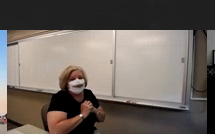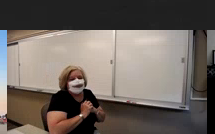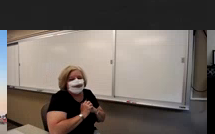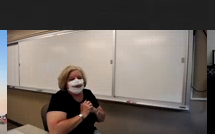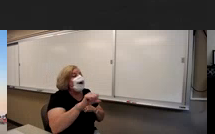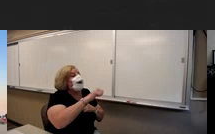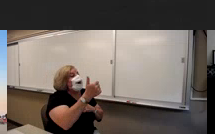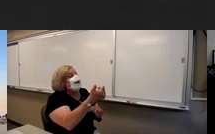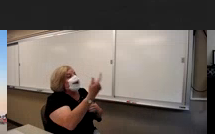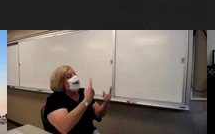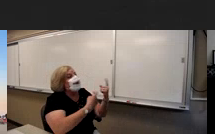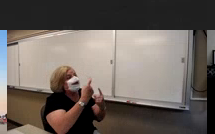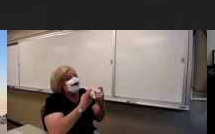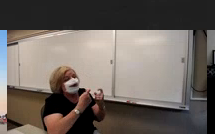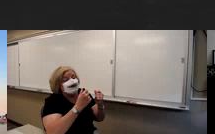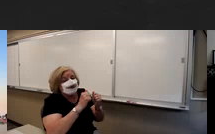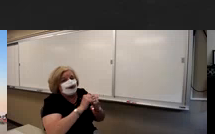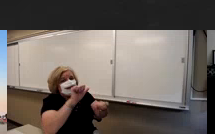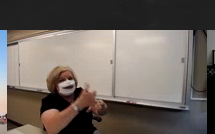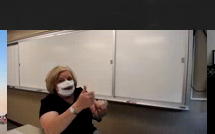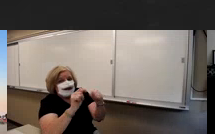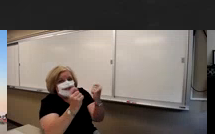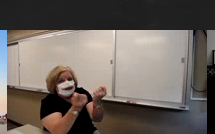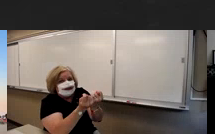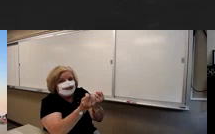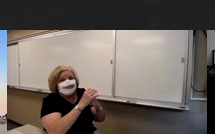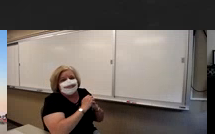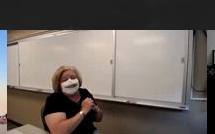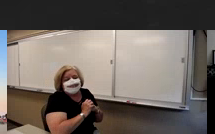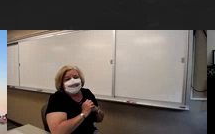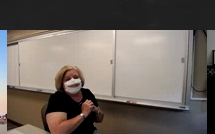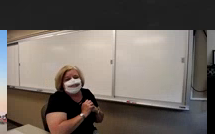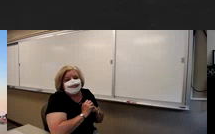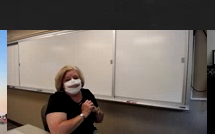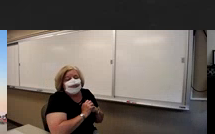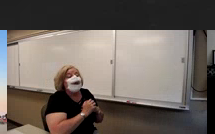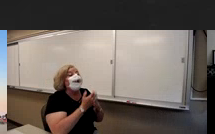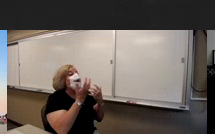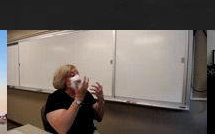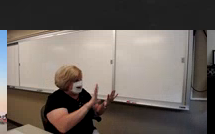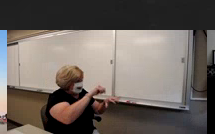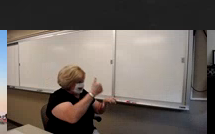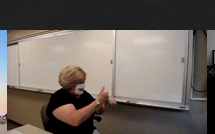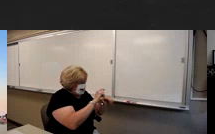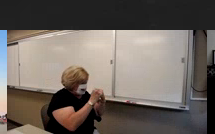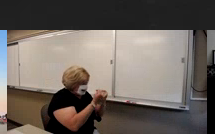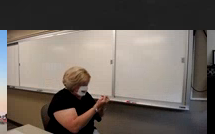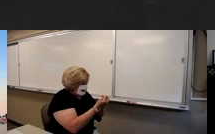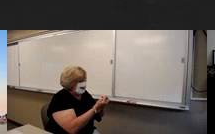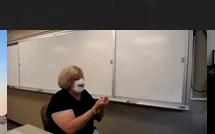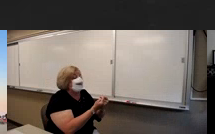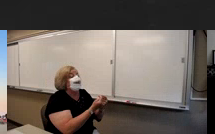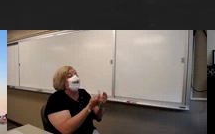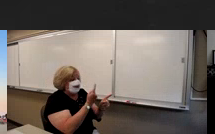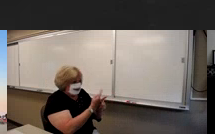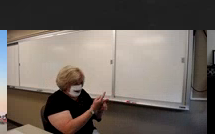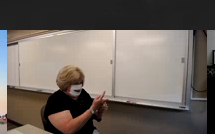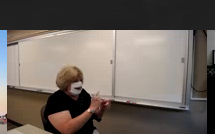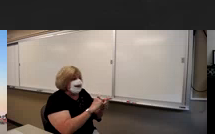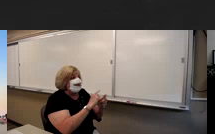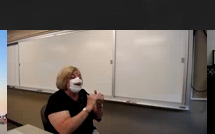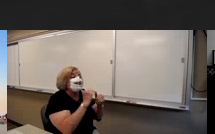Are there other questions with setting up a team? So once you set up a team, right, then you get the